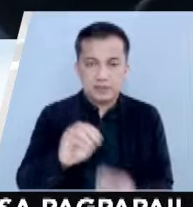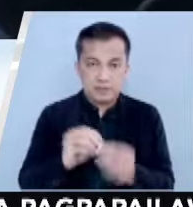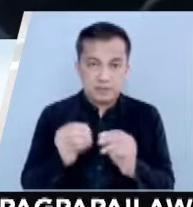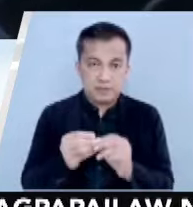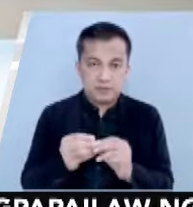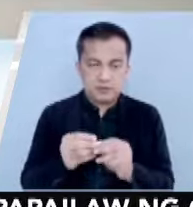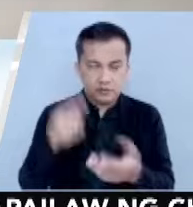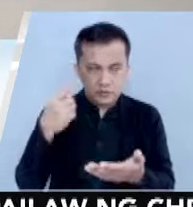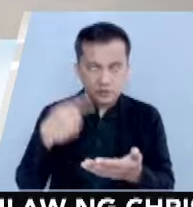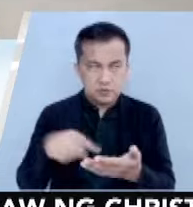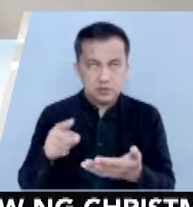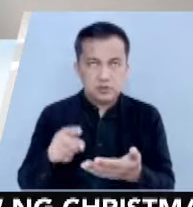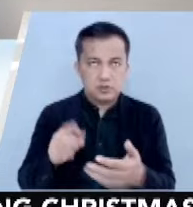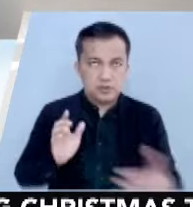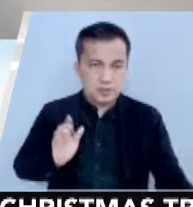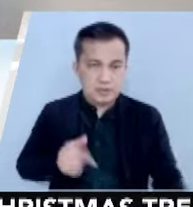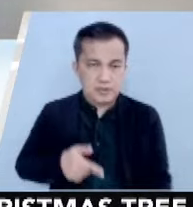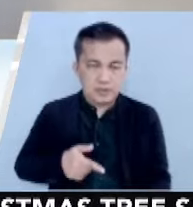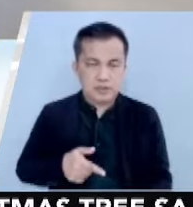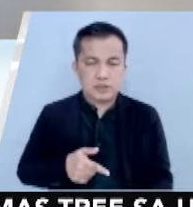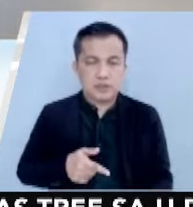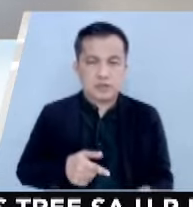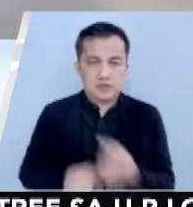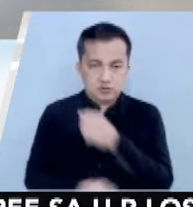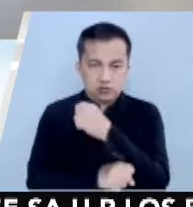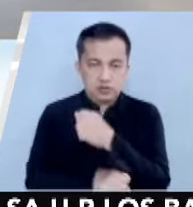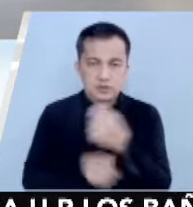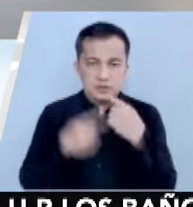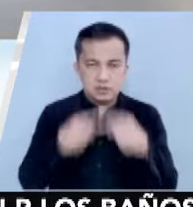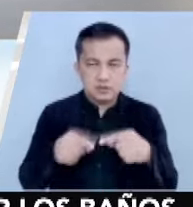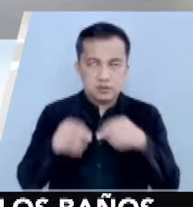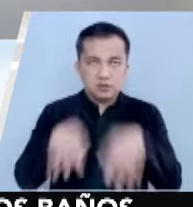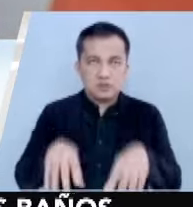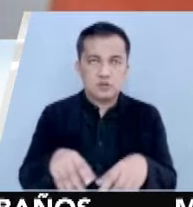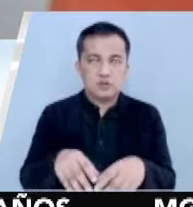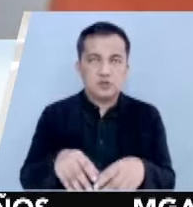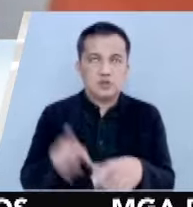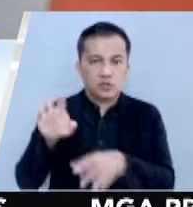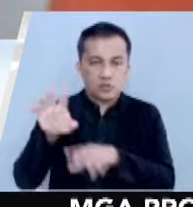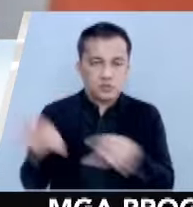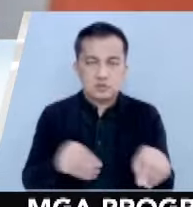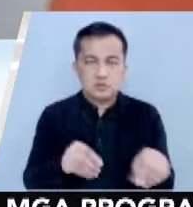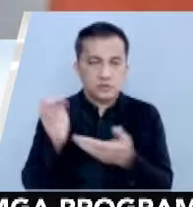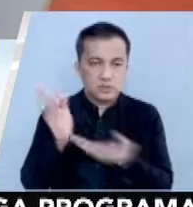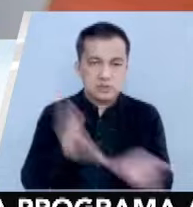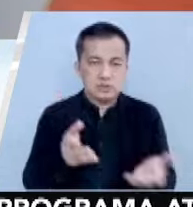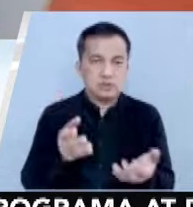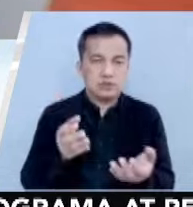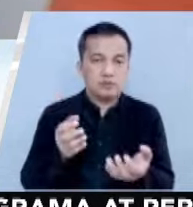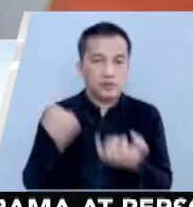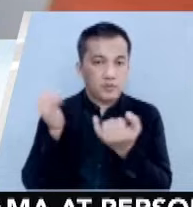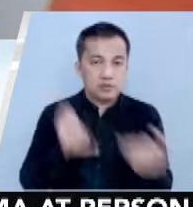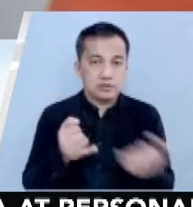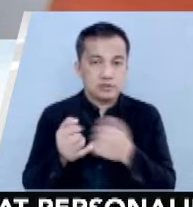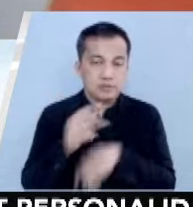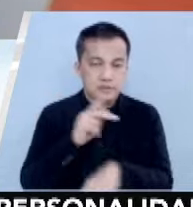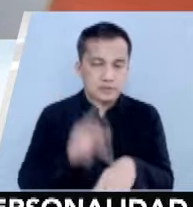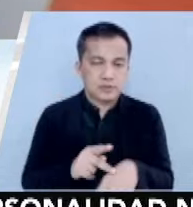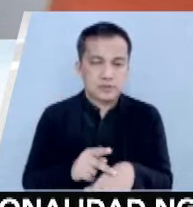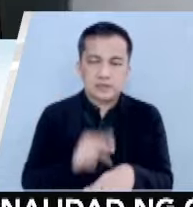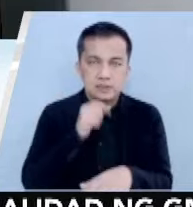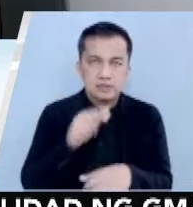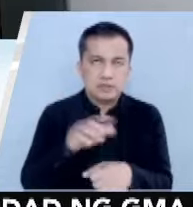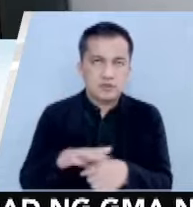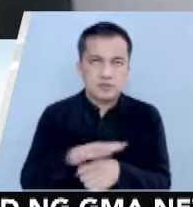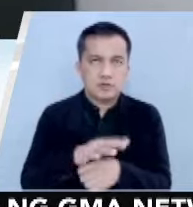stolen, declared lost, trafficked or smuggled into the country. These are not locally manufactured